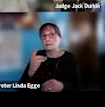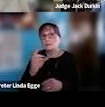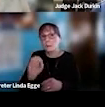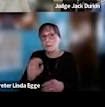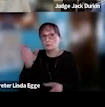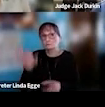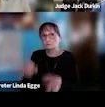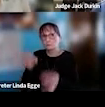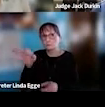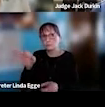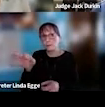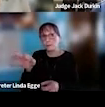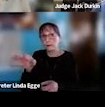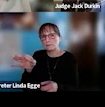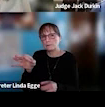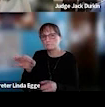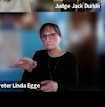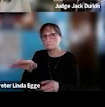judiciary